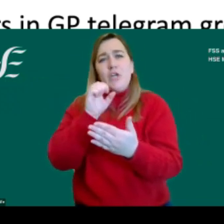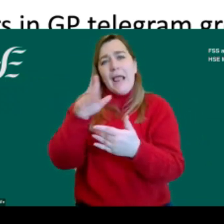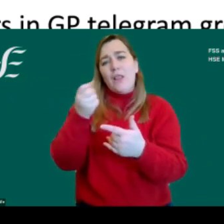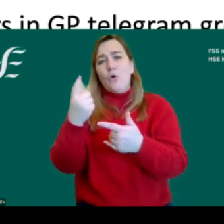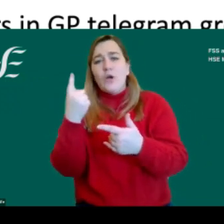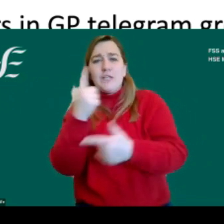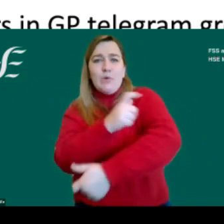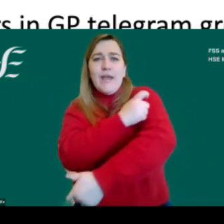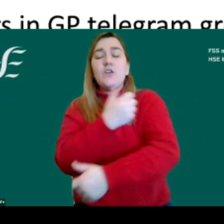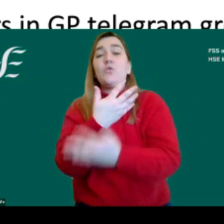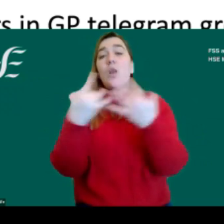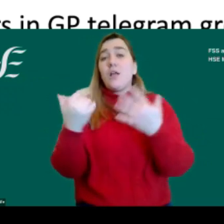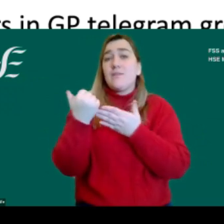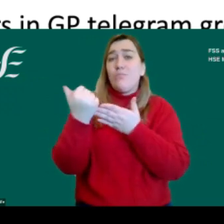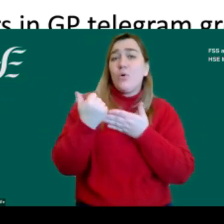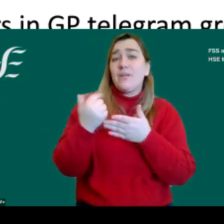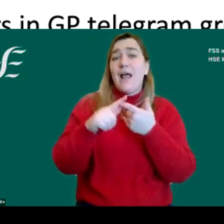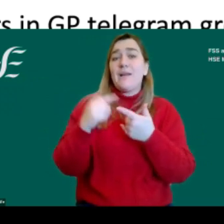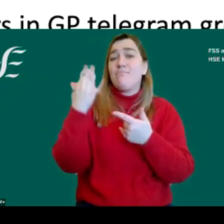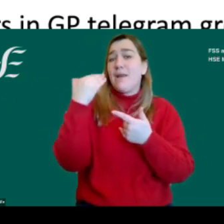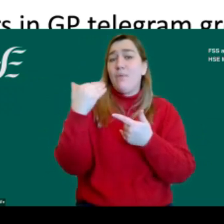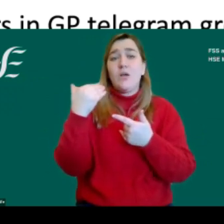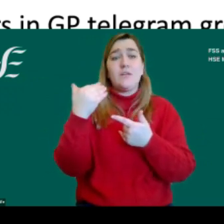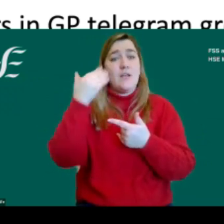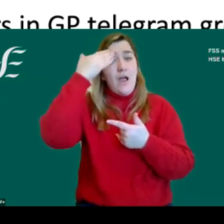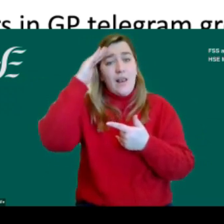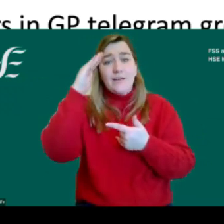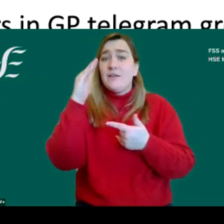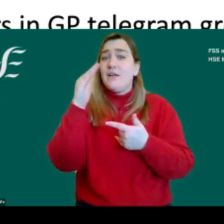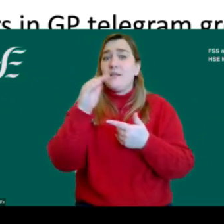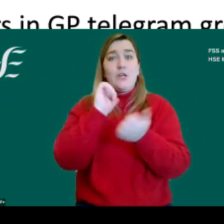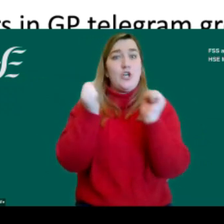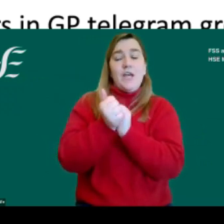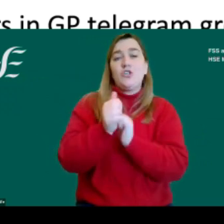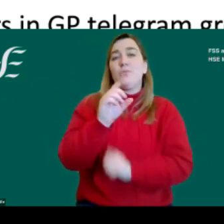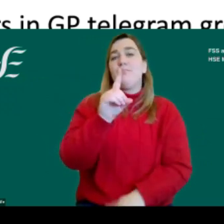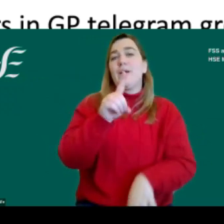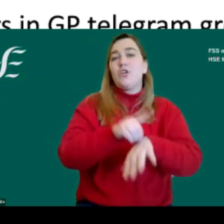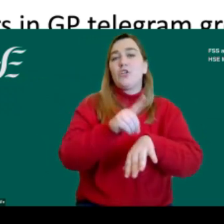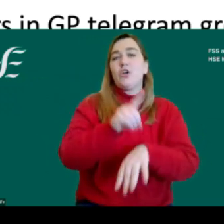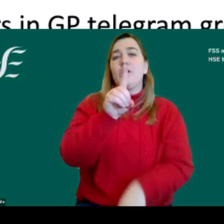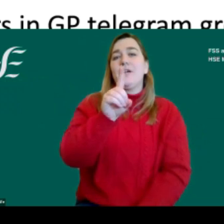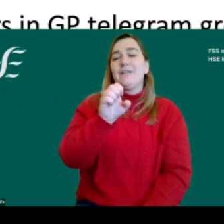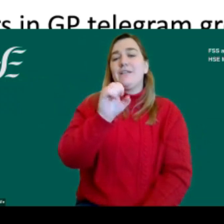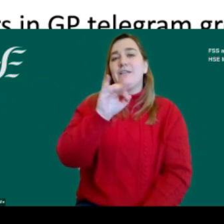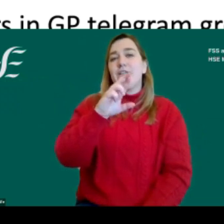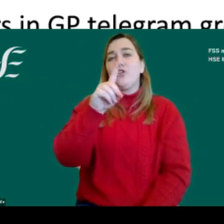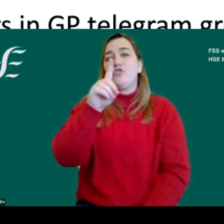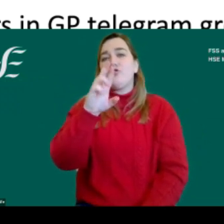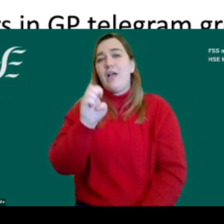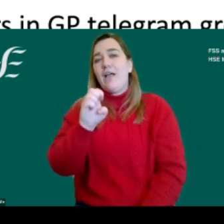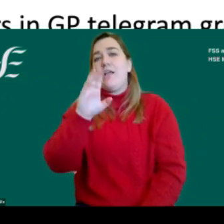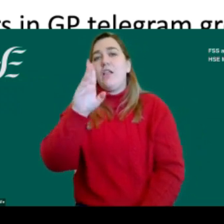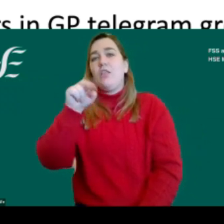this year with Deirdre Lundy, who's at the head, and we all know Deirdre Lundy, our national treasure, who was the head in the COOM, and she's an